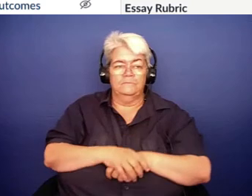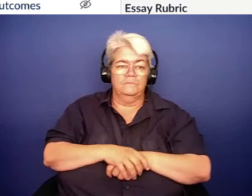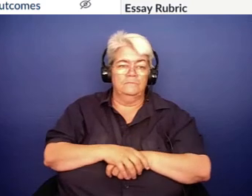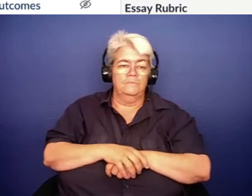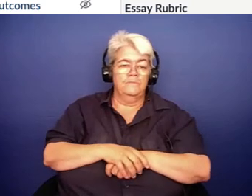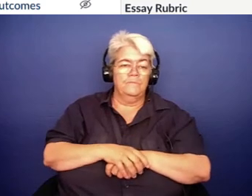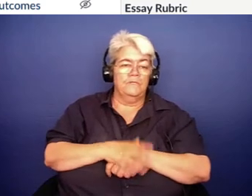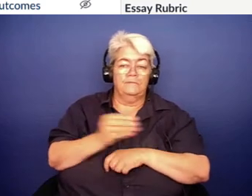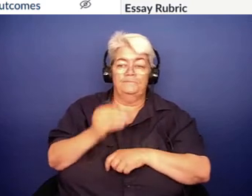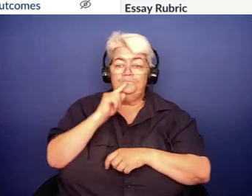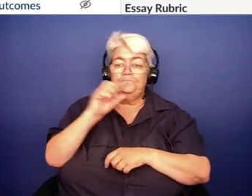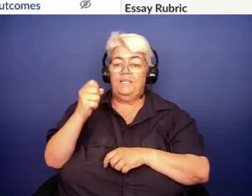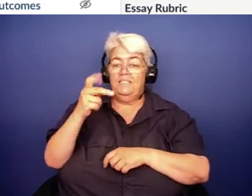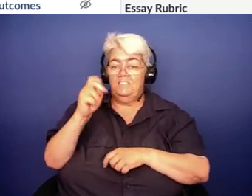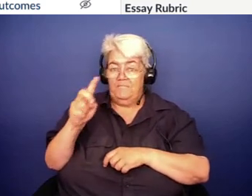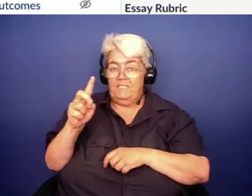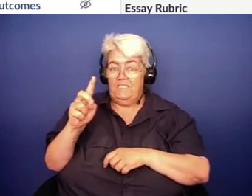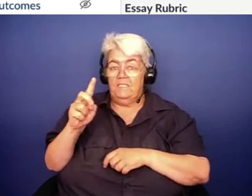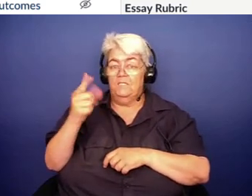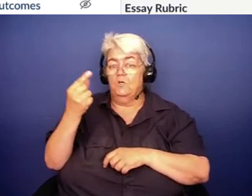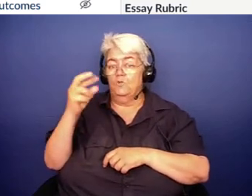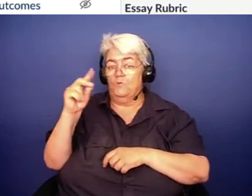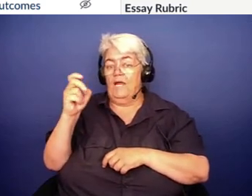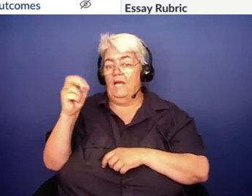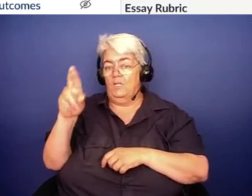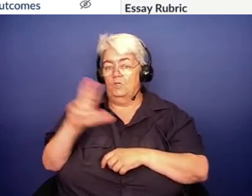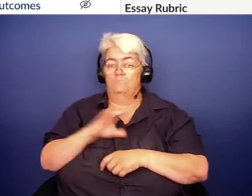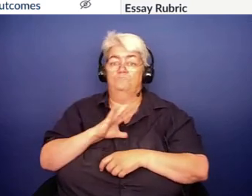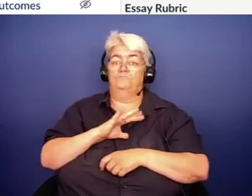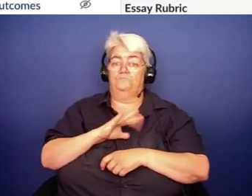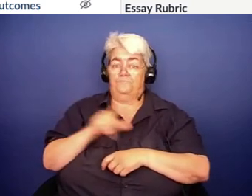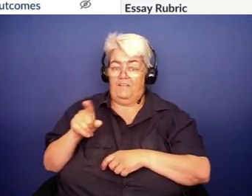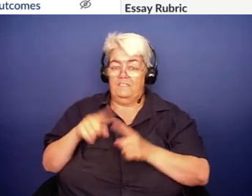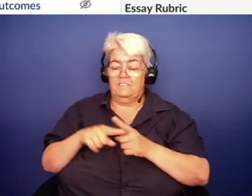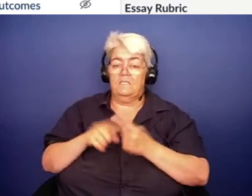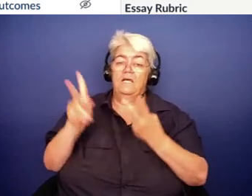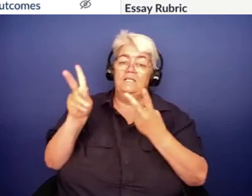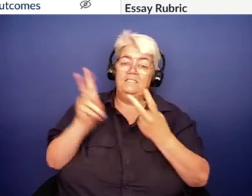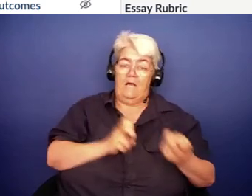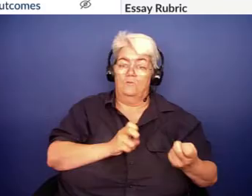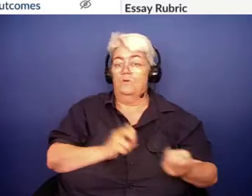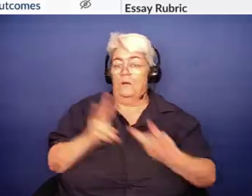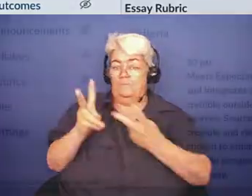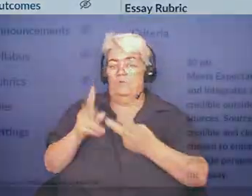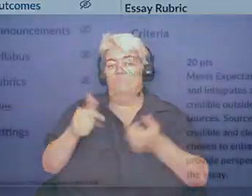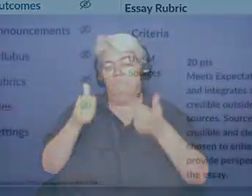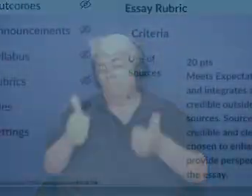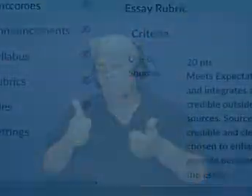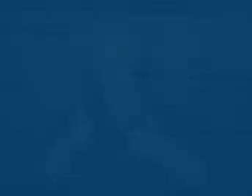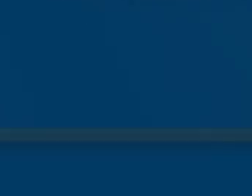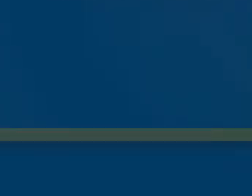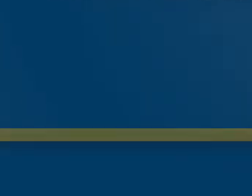Okay, so SpeedGrader, really good. Downloading and re-uploading submissions, also good.